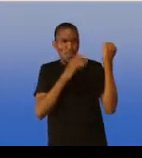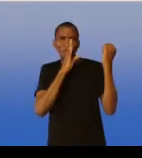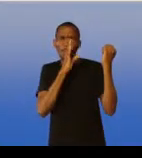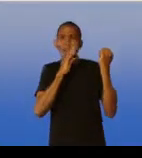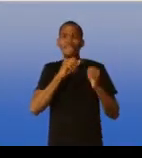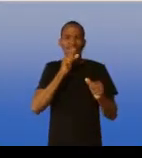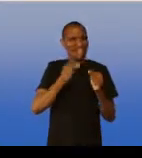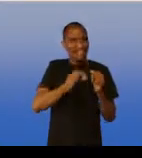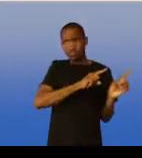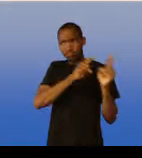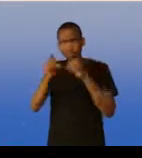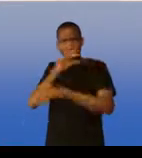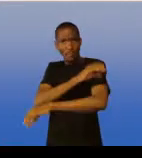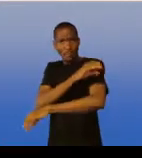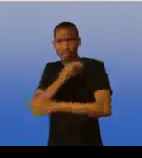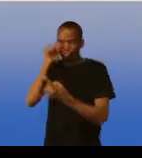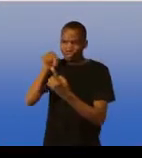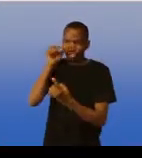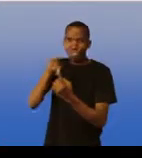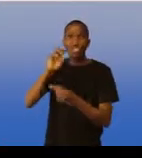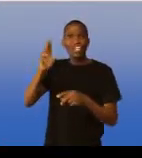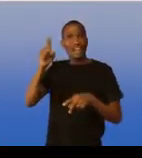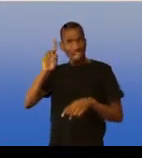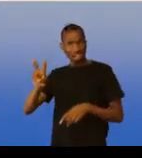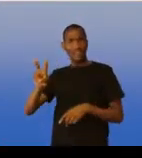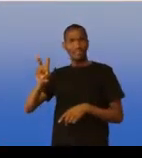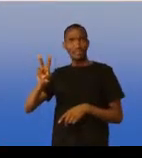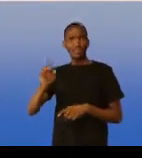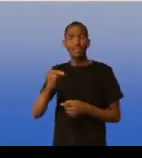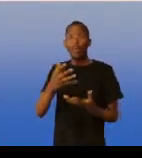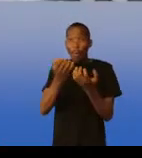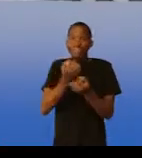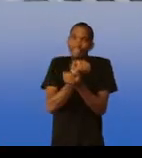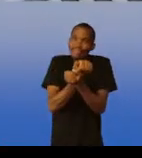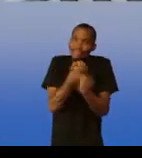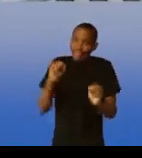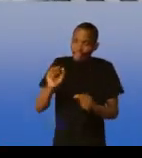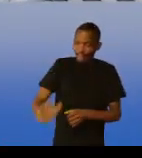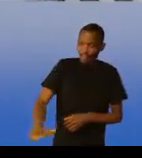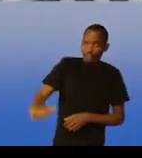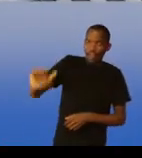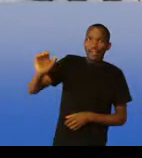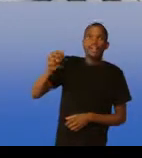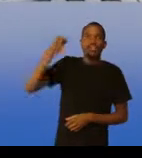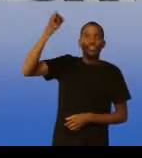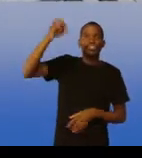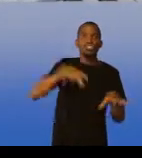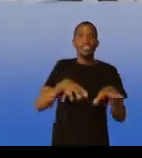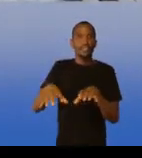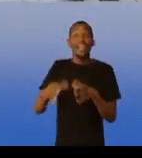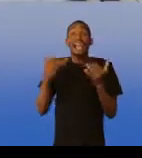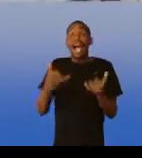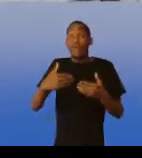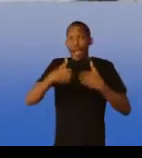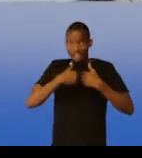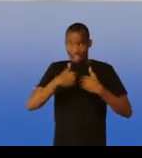go and do an HIV test so that you save the next generation. At this time, we are having 3 kids. The